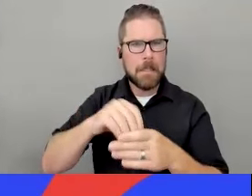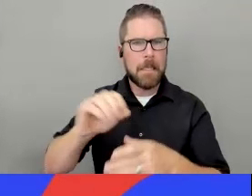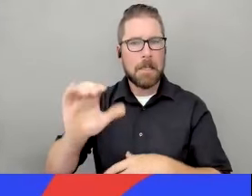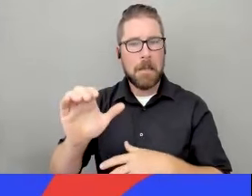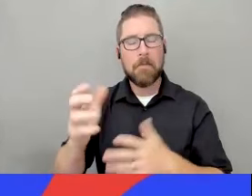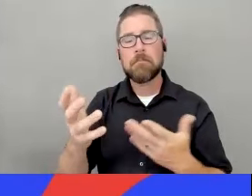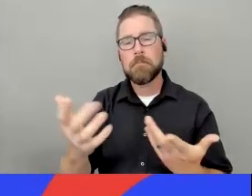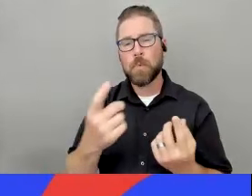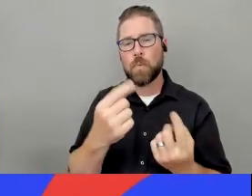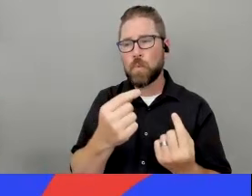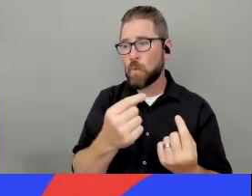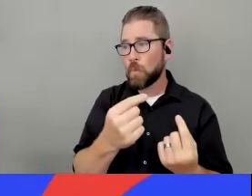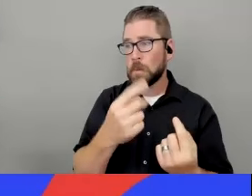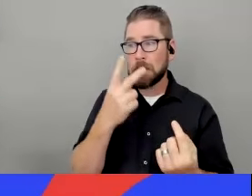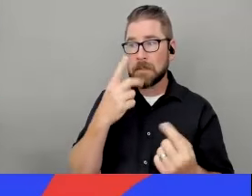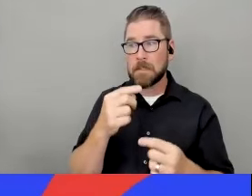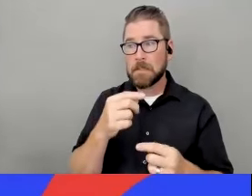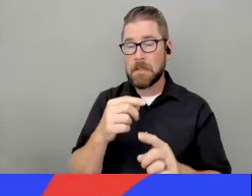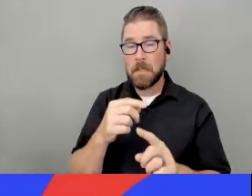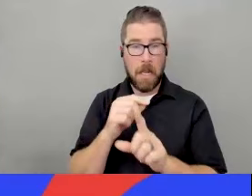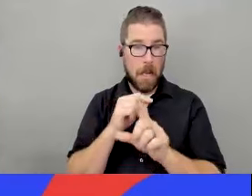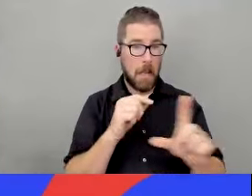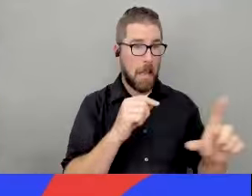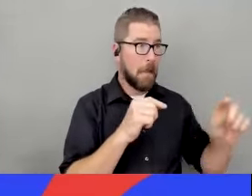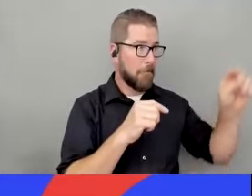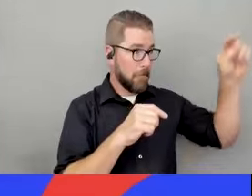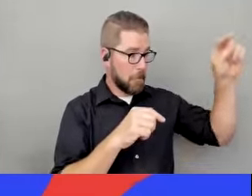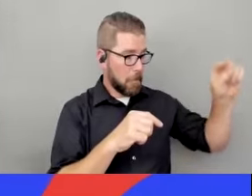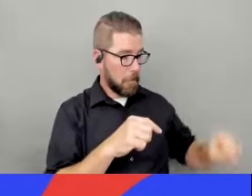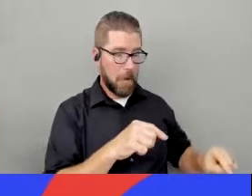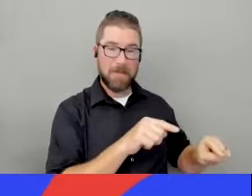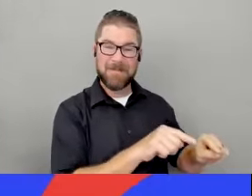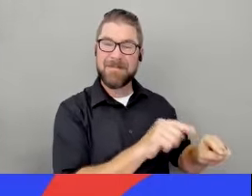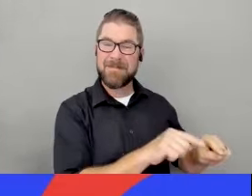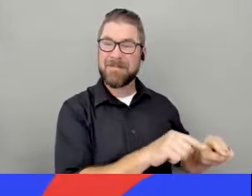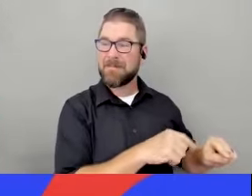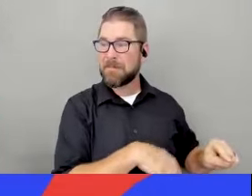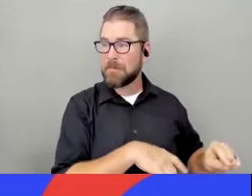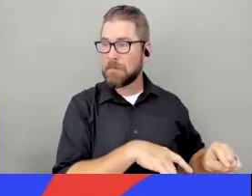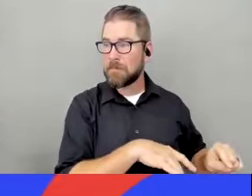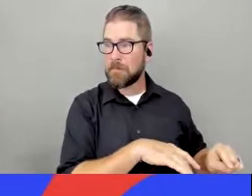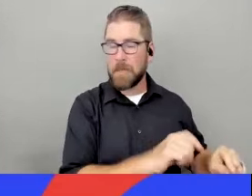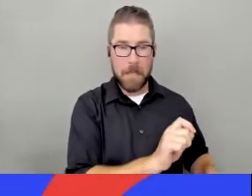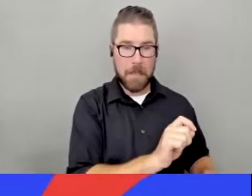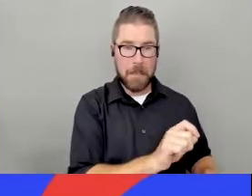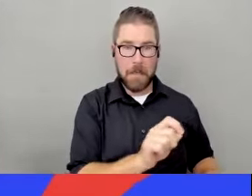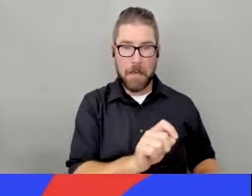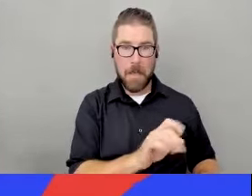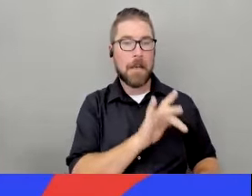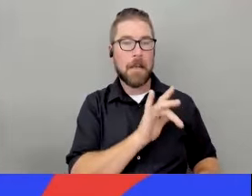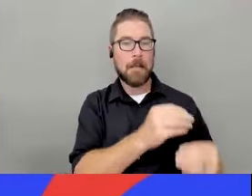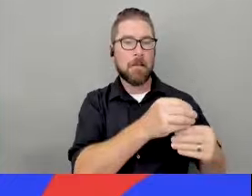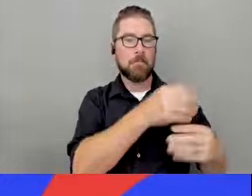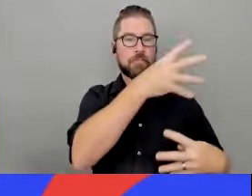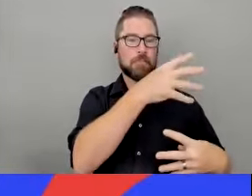last button on the bottom in the far left toolbar, and then open up the navigation section. So